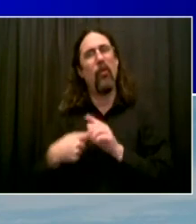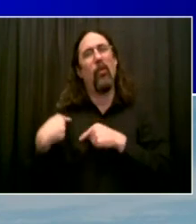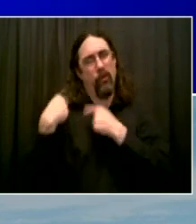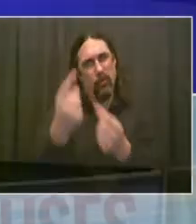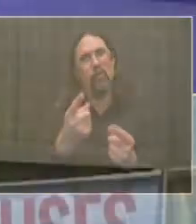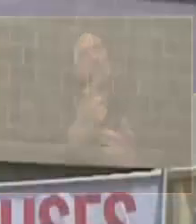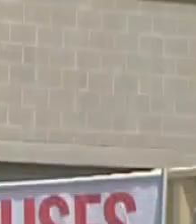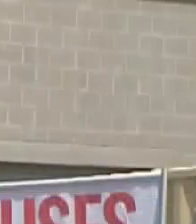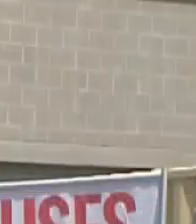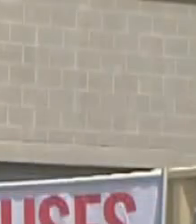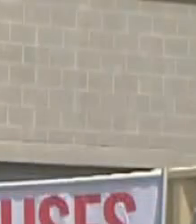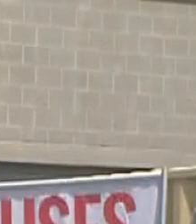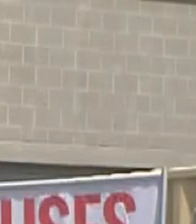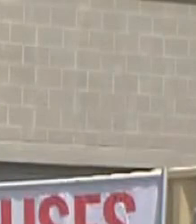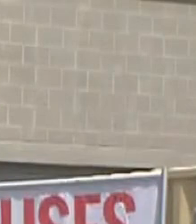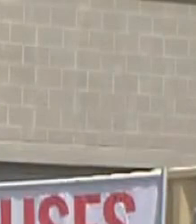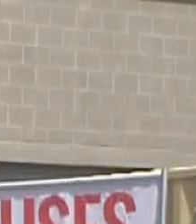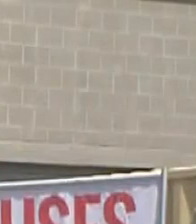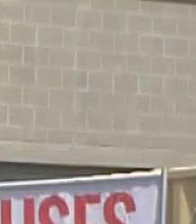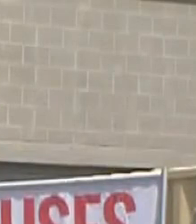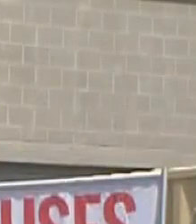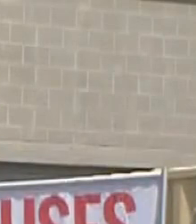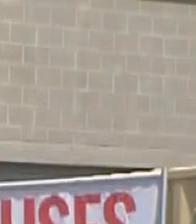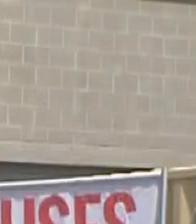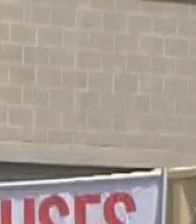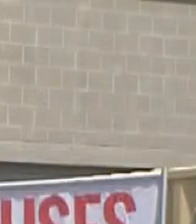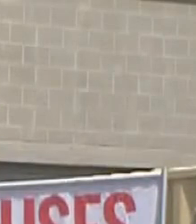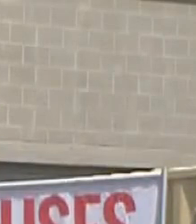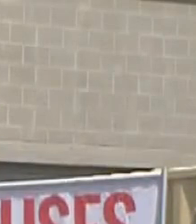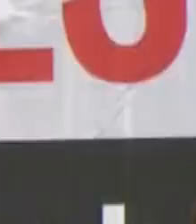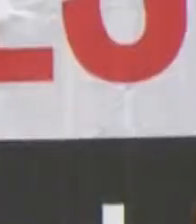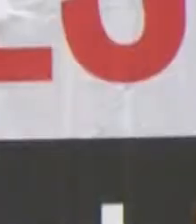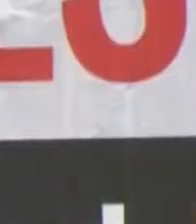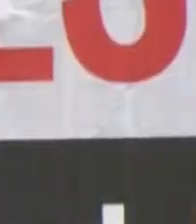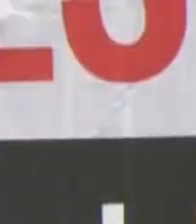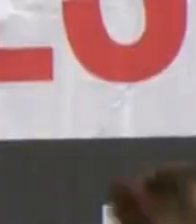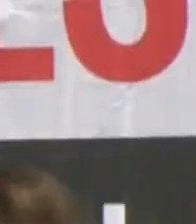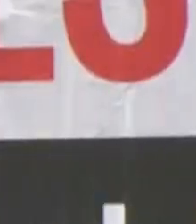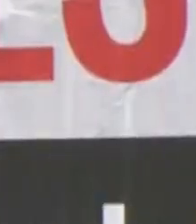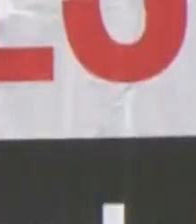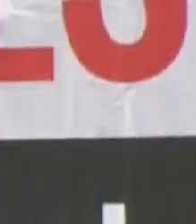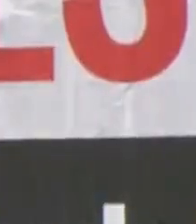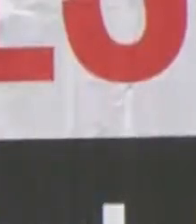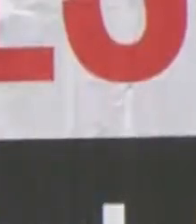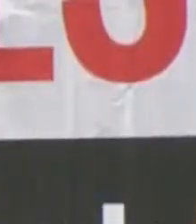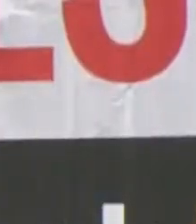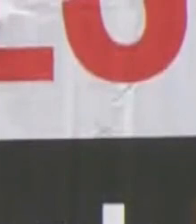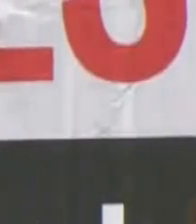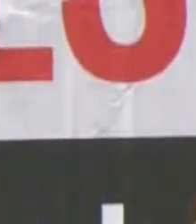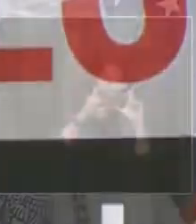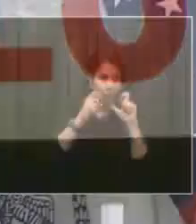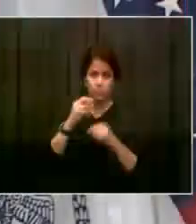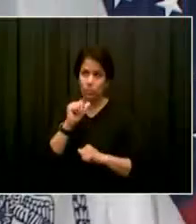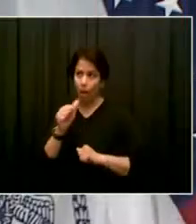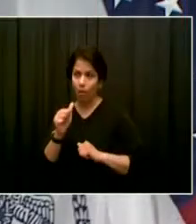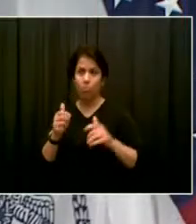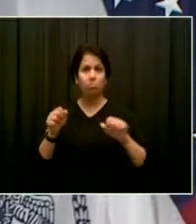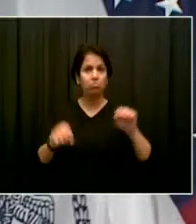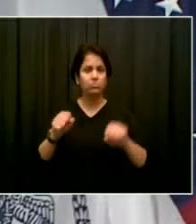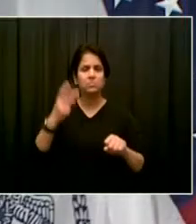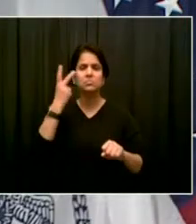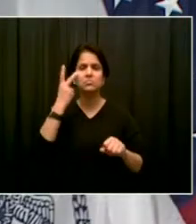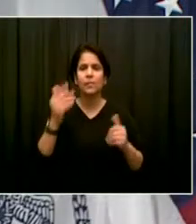thank God. We asked the mayor if he spoke with Governor Cuomo since many of the restrictions still in place come down from the state. I have